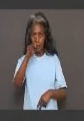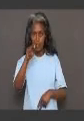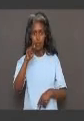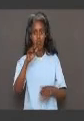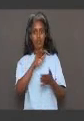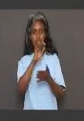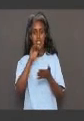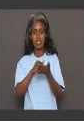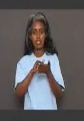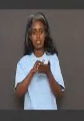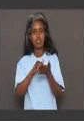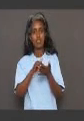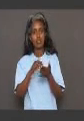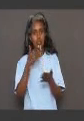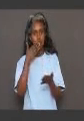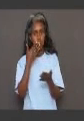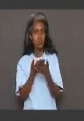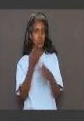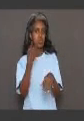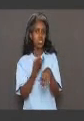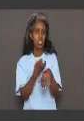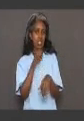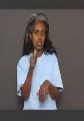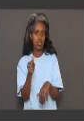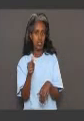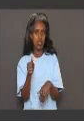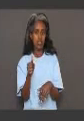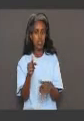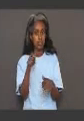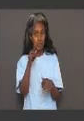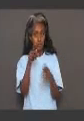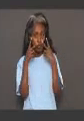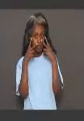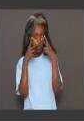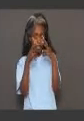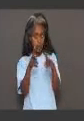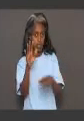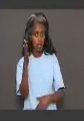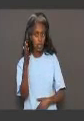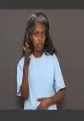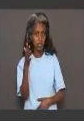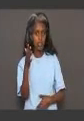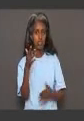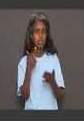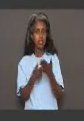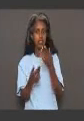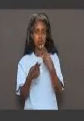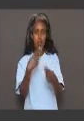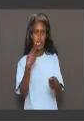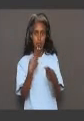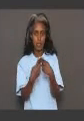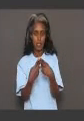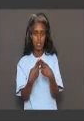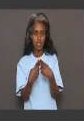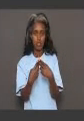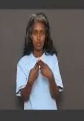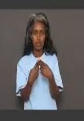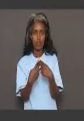more of a challenge. This is what your answer should look like. It is